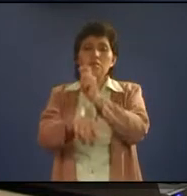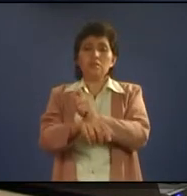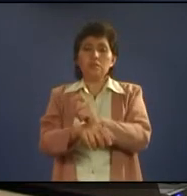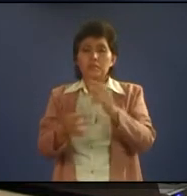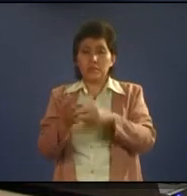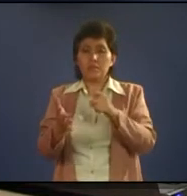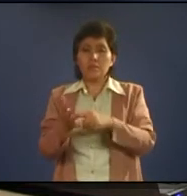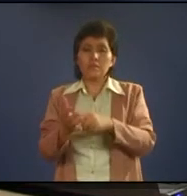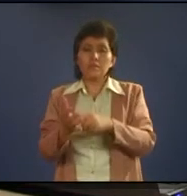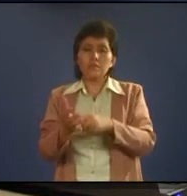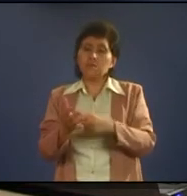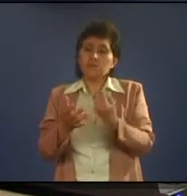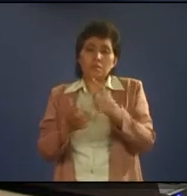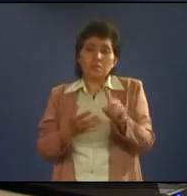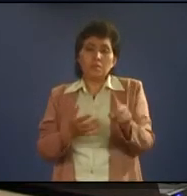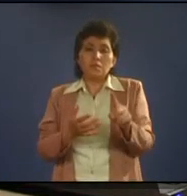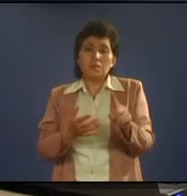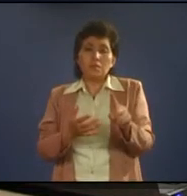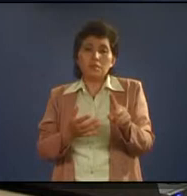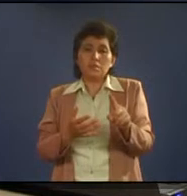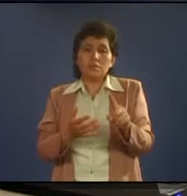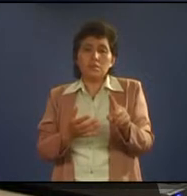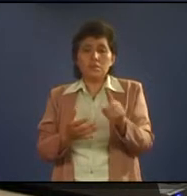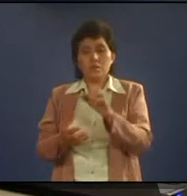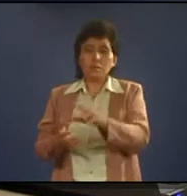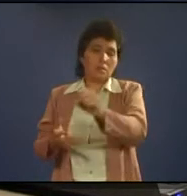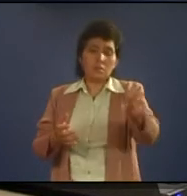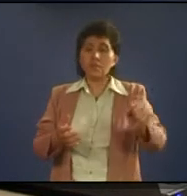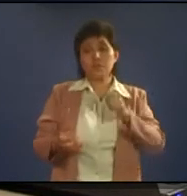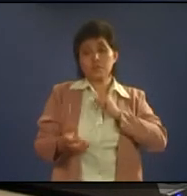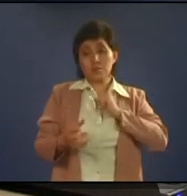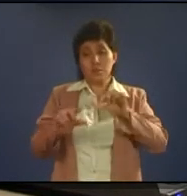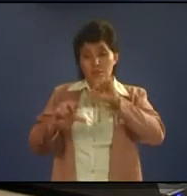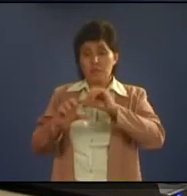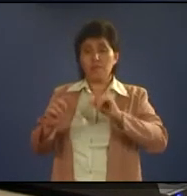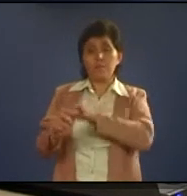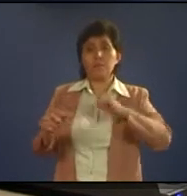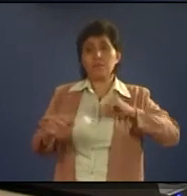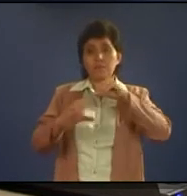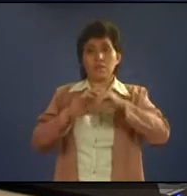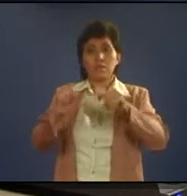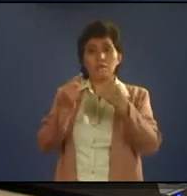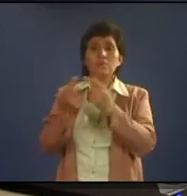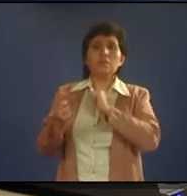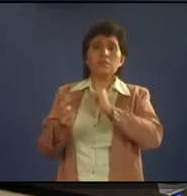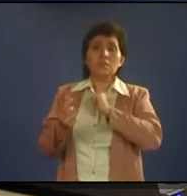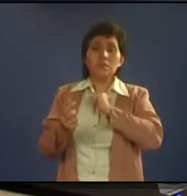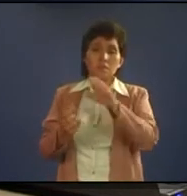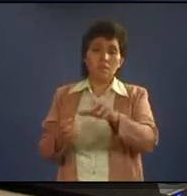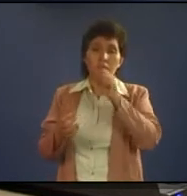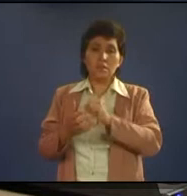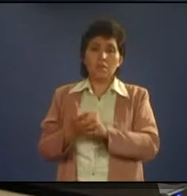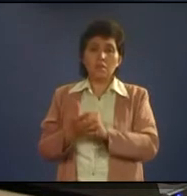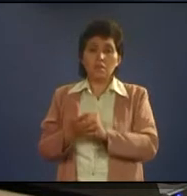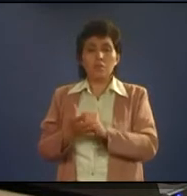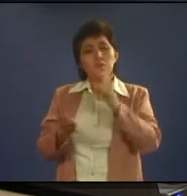it fades by itself. It slowly fades by itself. Yep. we seldom just adjourn in that way.